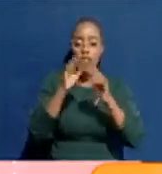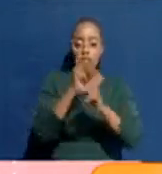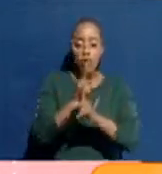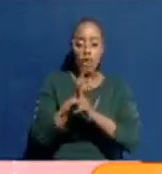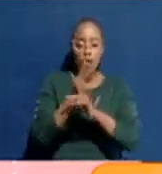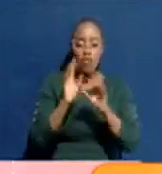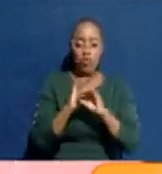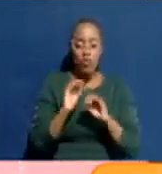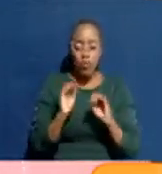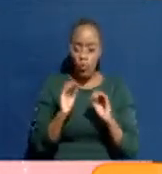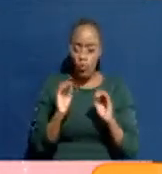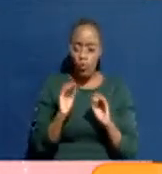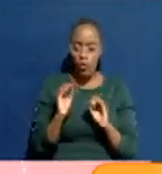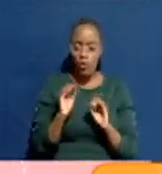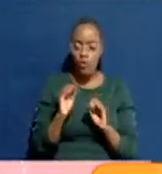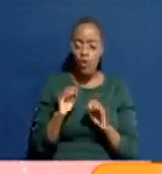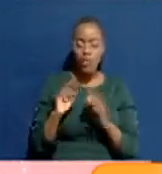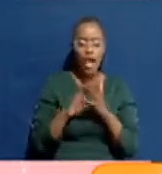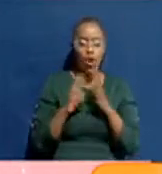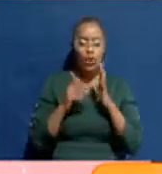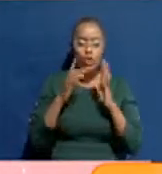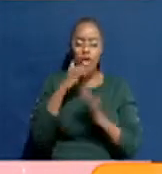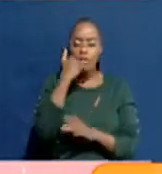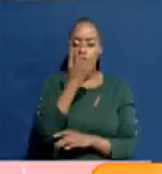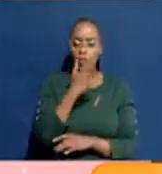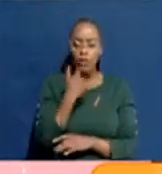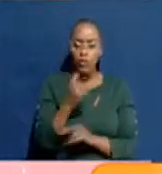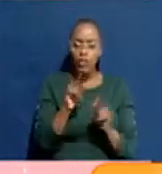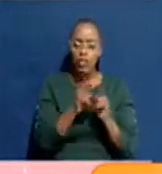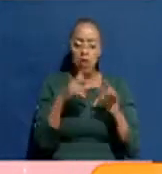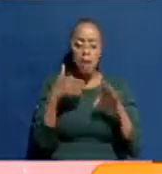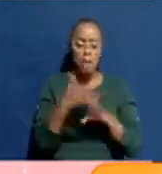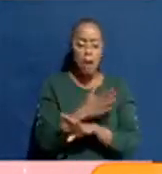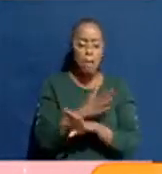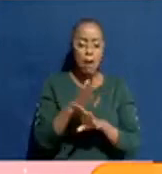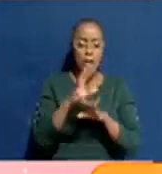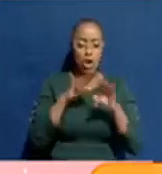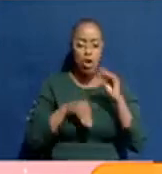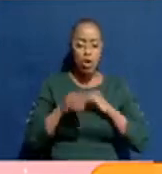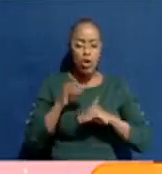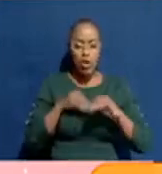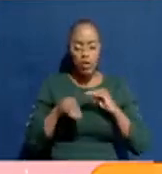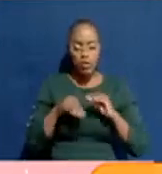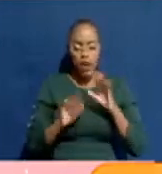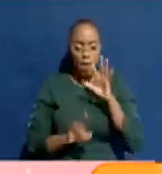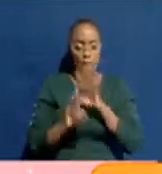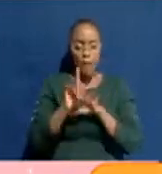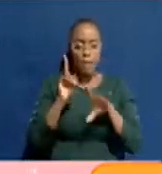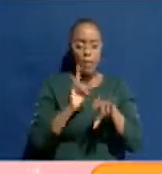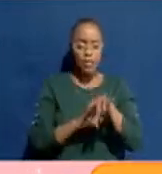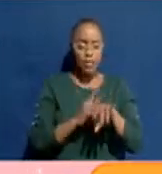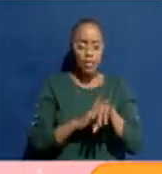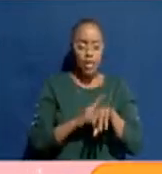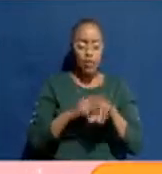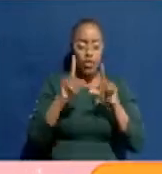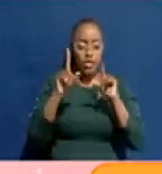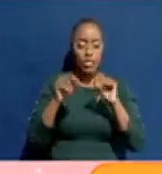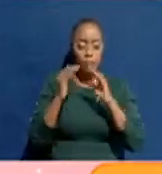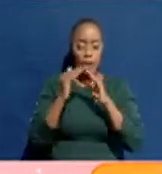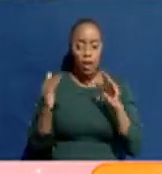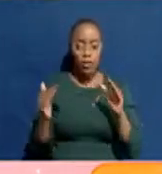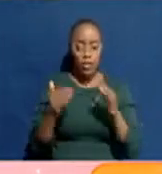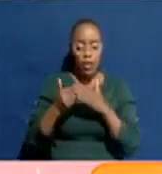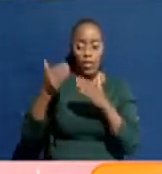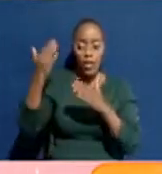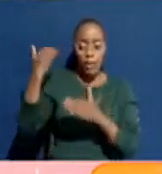careful. Who are the contractors? We saw the scandals that were around, you know, came around the affordable housing with